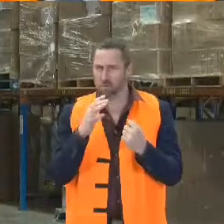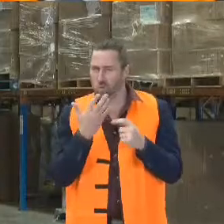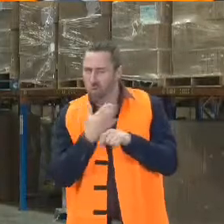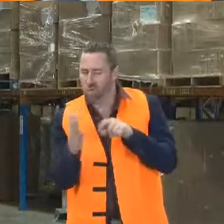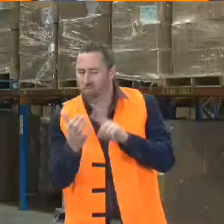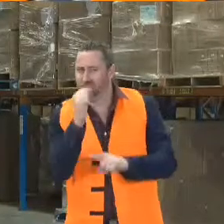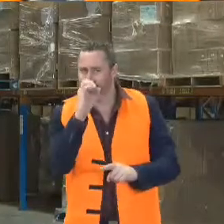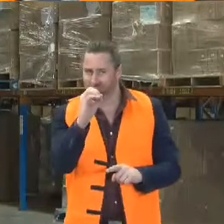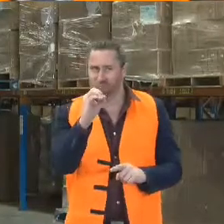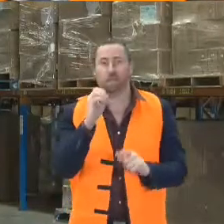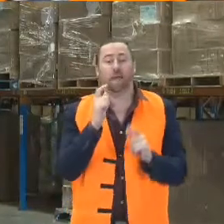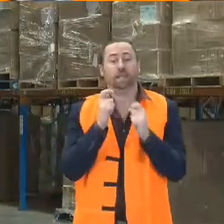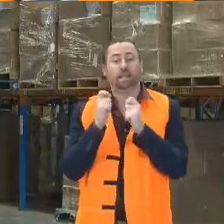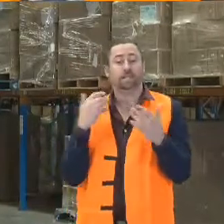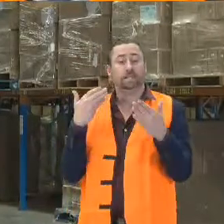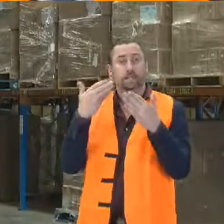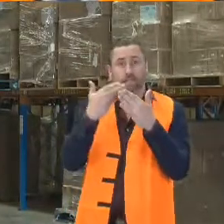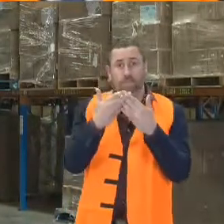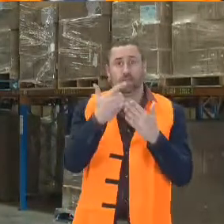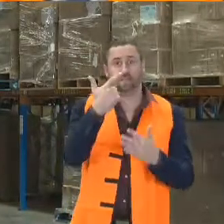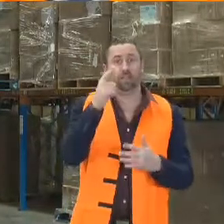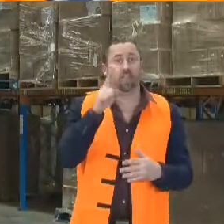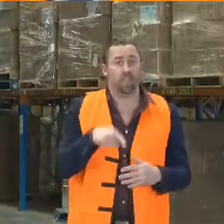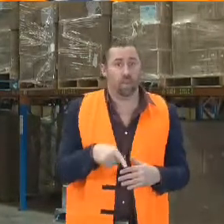last 24 hours is